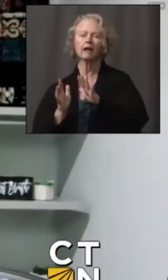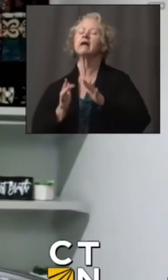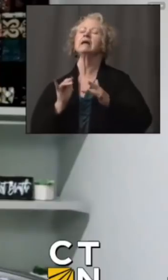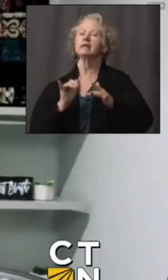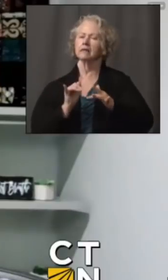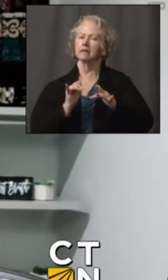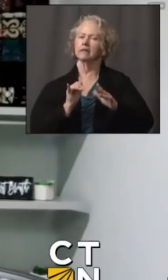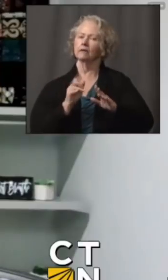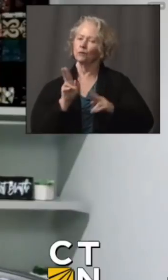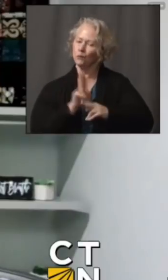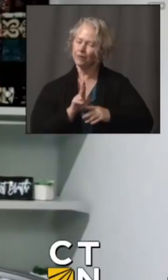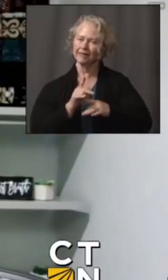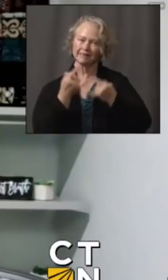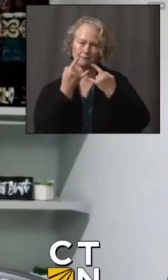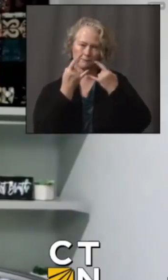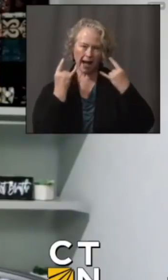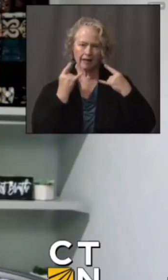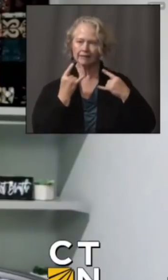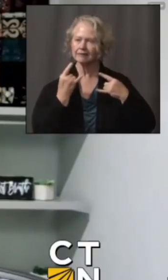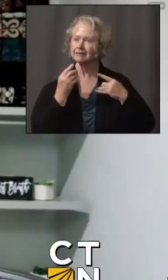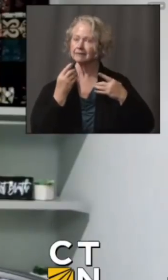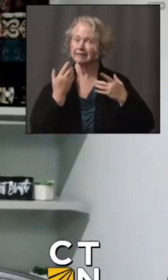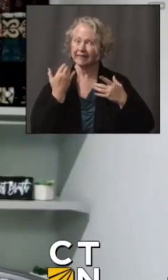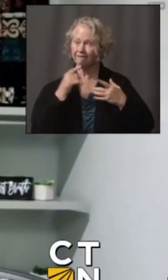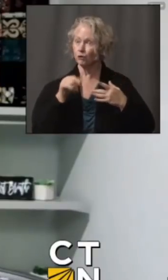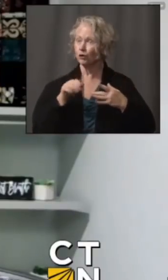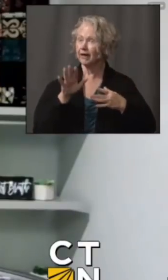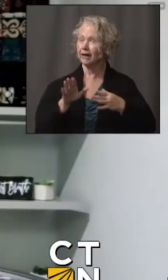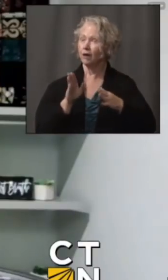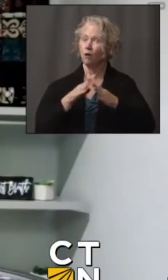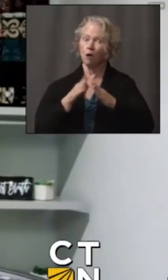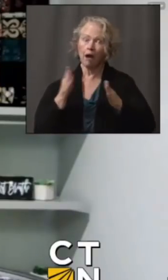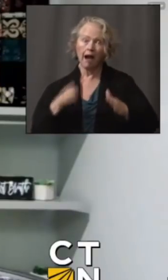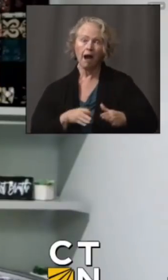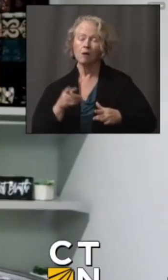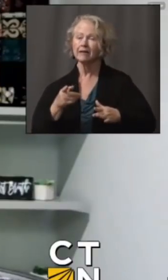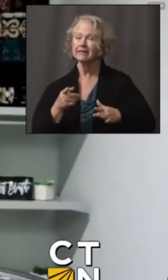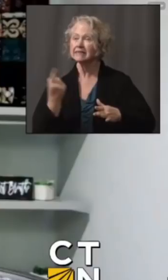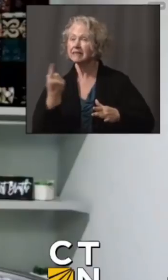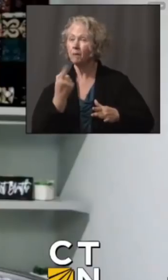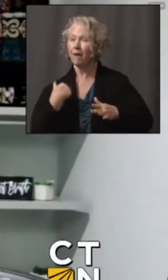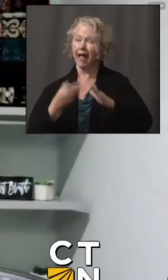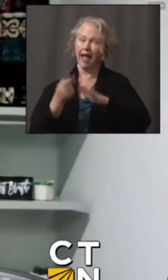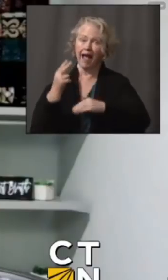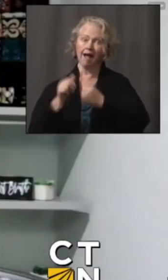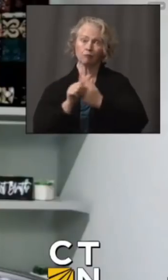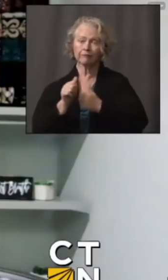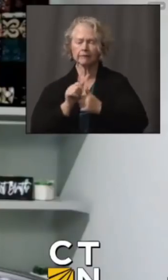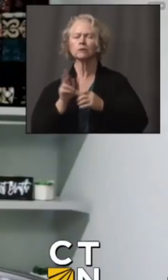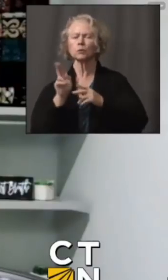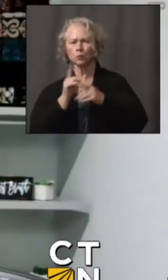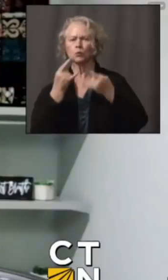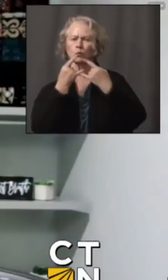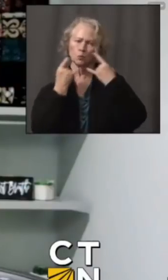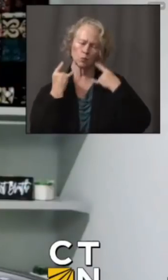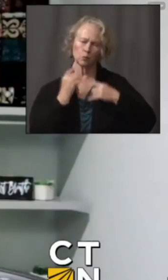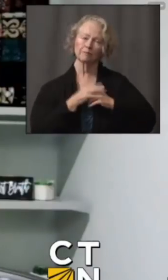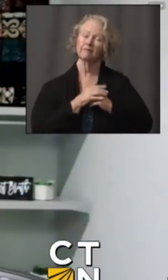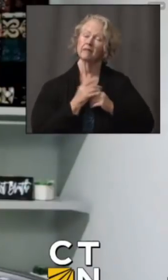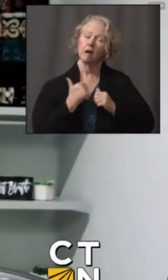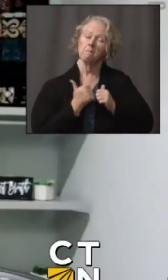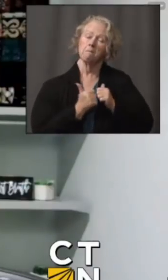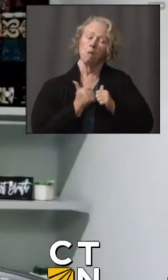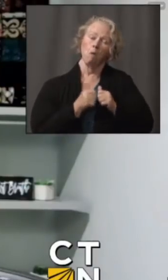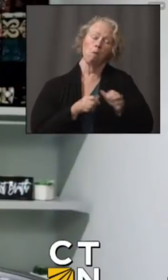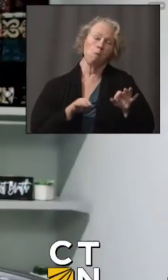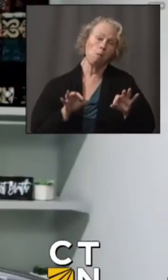mask inside if there is somebody in the house who is at risk. And just to reiterate that our most precious and valuable resource right now is